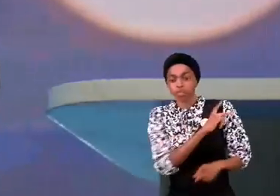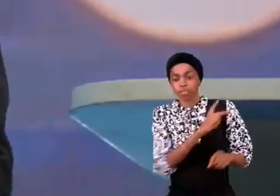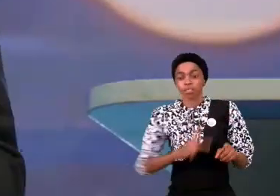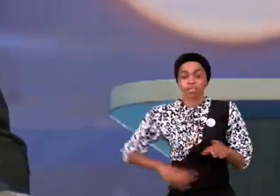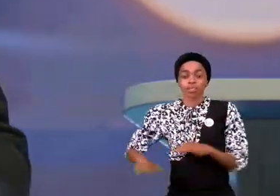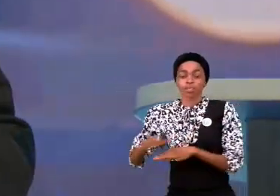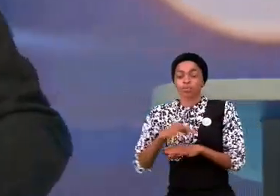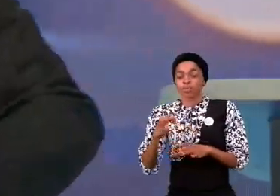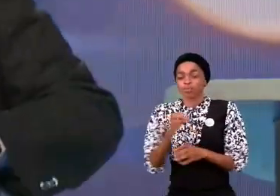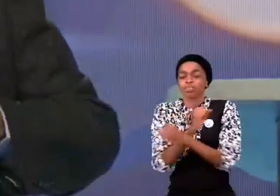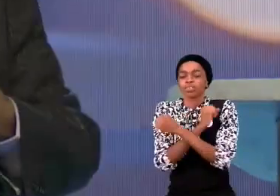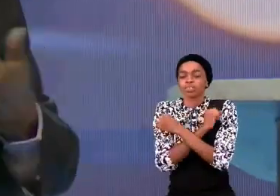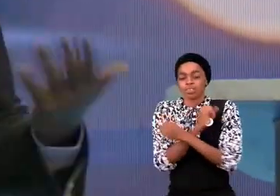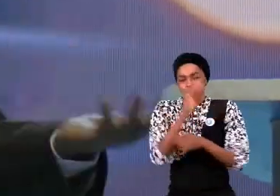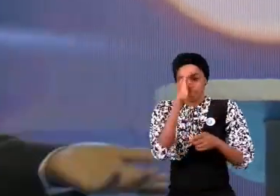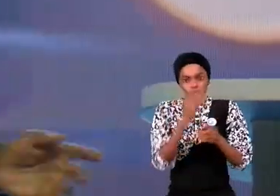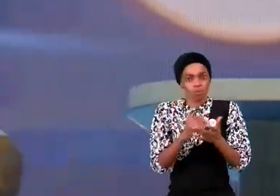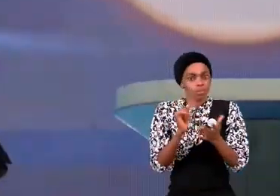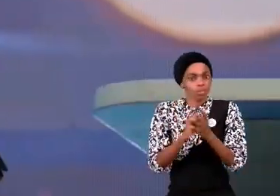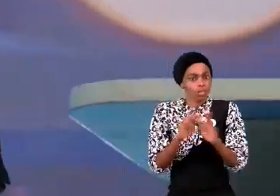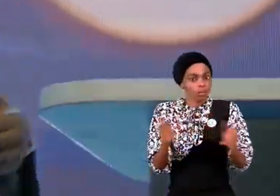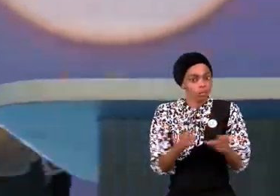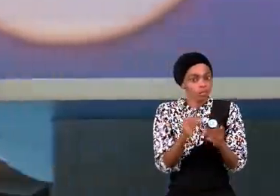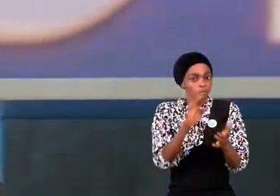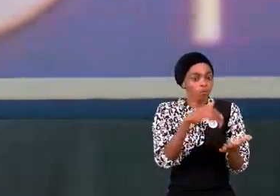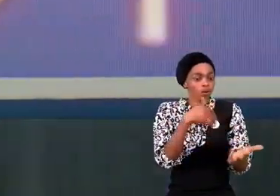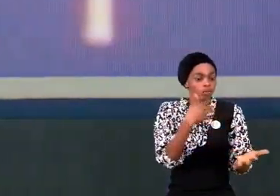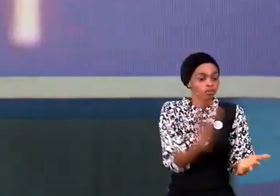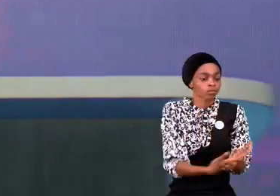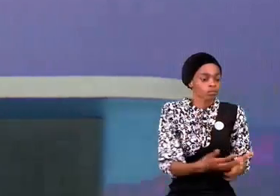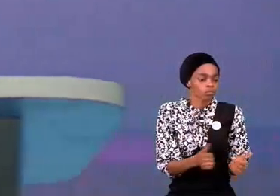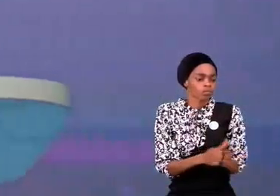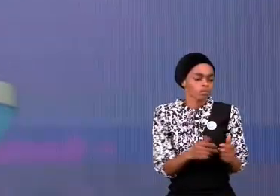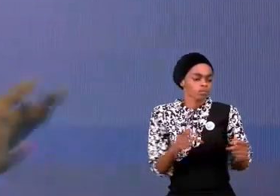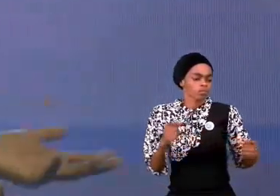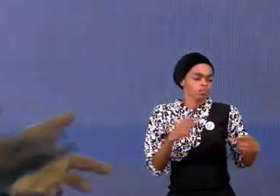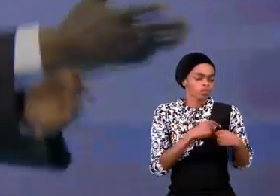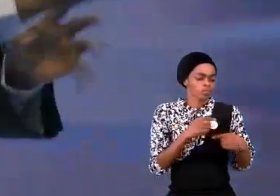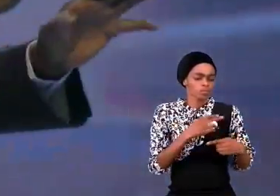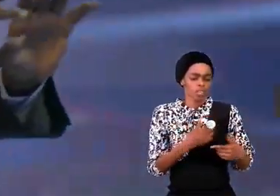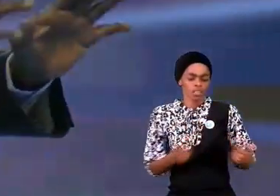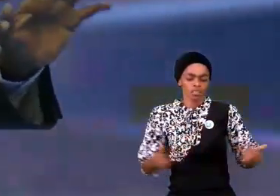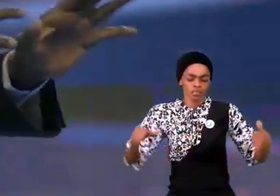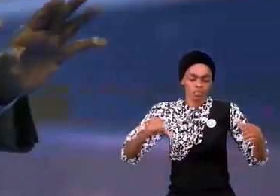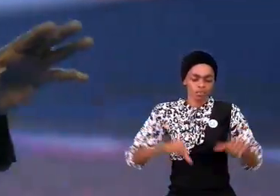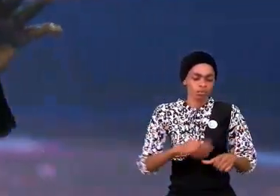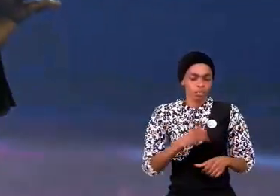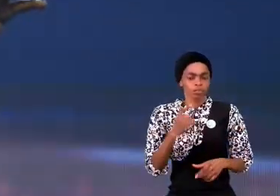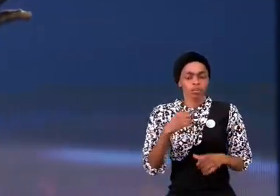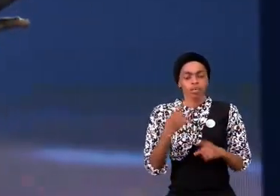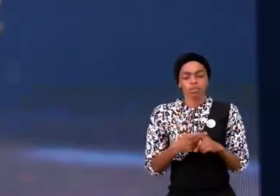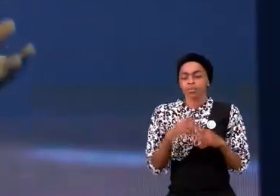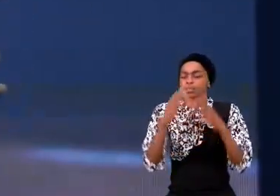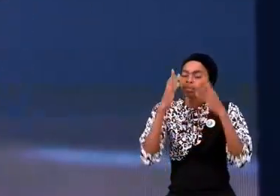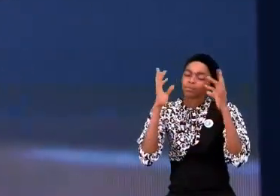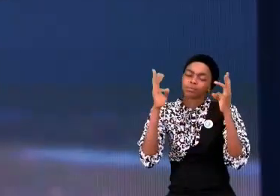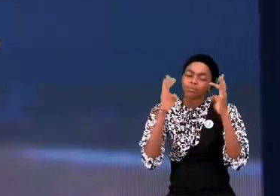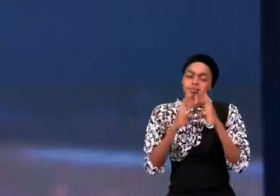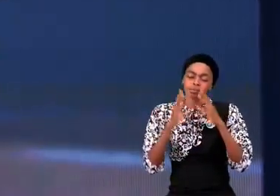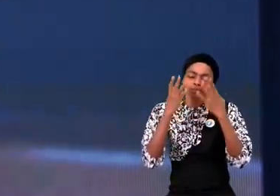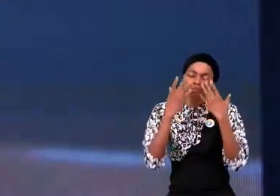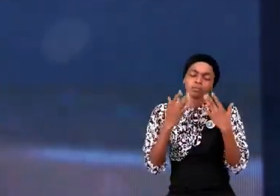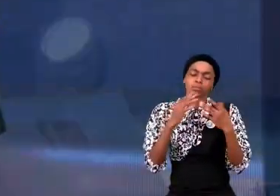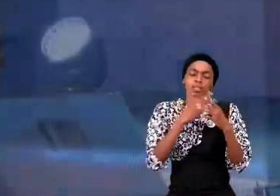and condemnation, and you're always sorrowful, you're always guilty, and you're always perplexed. The Lord says it's not good for you to be